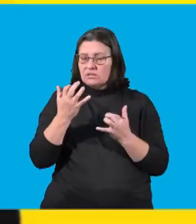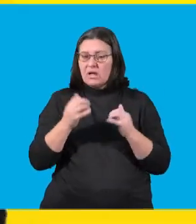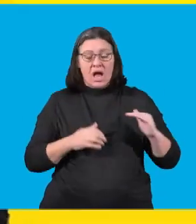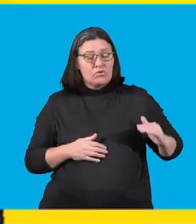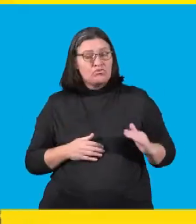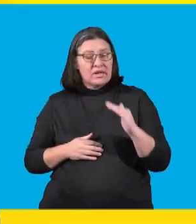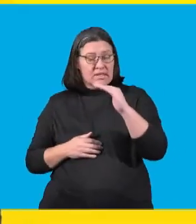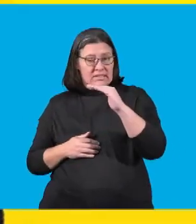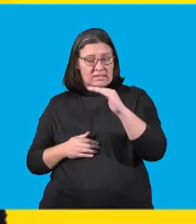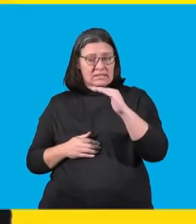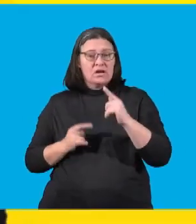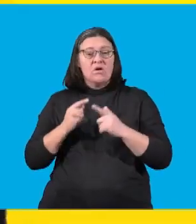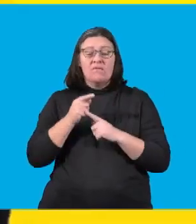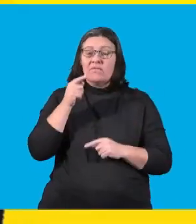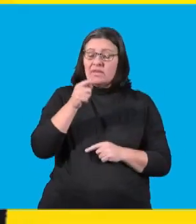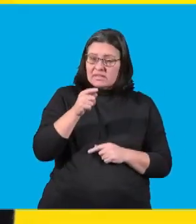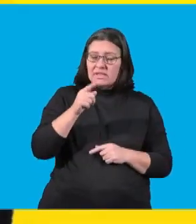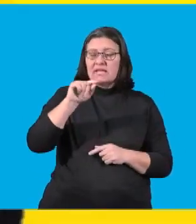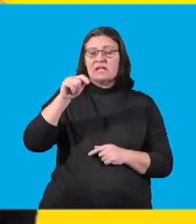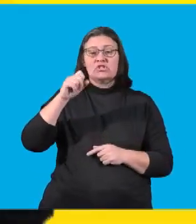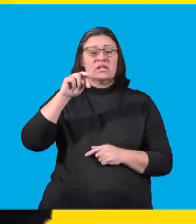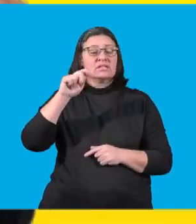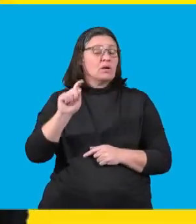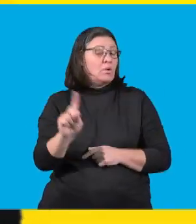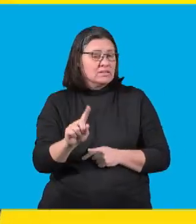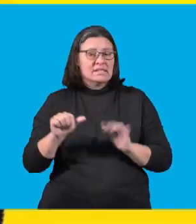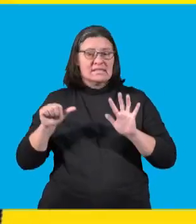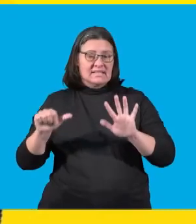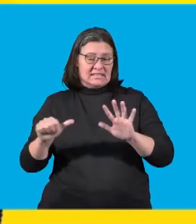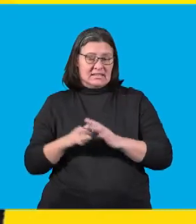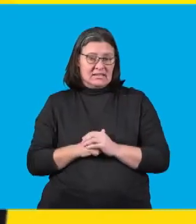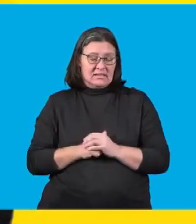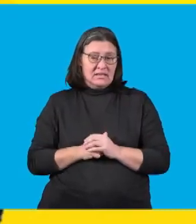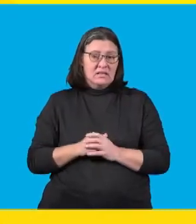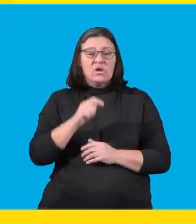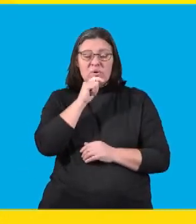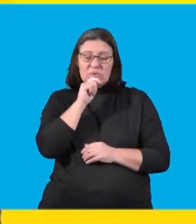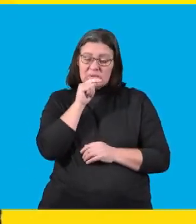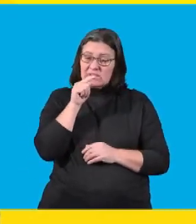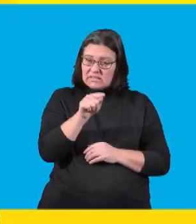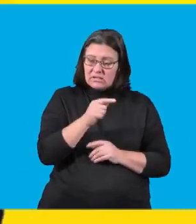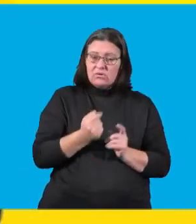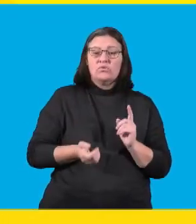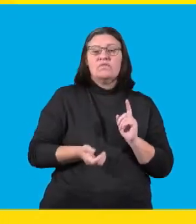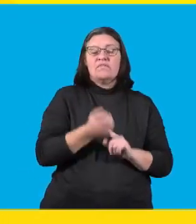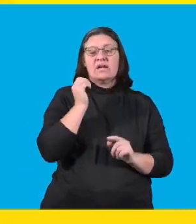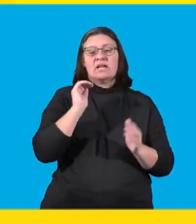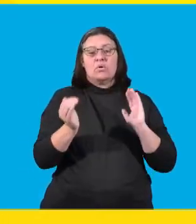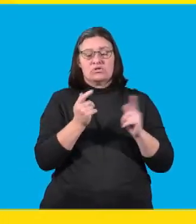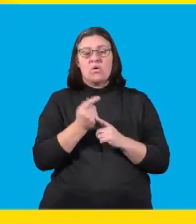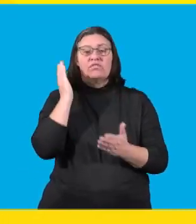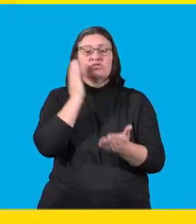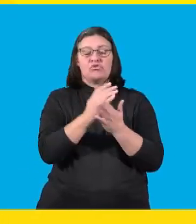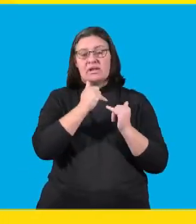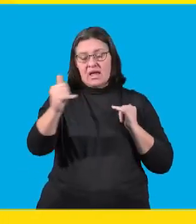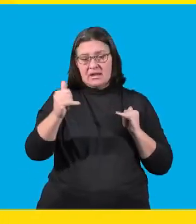that the gradient of this tangent is 6. And then we use that fact to find the equation of